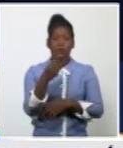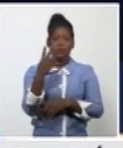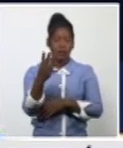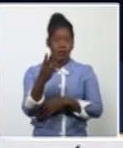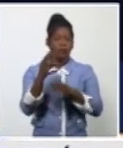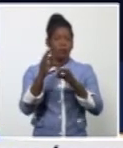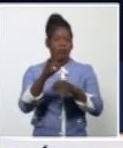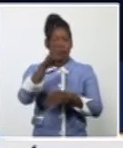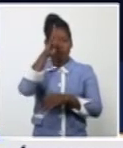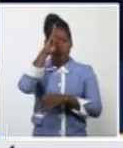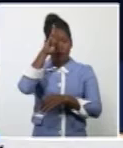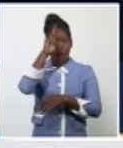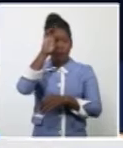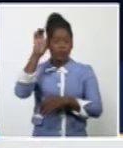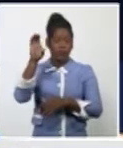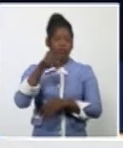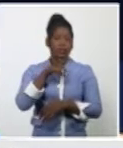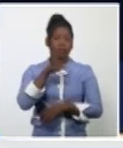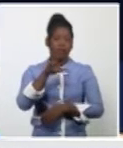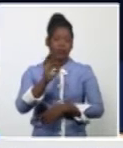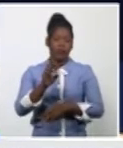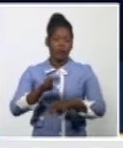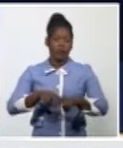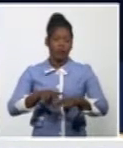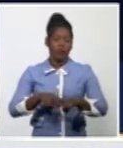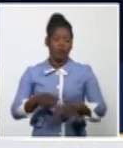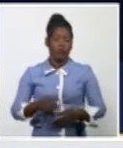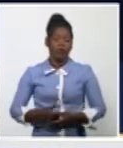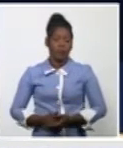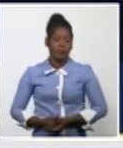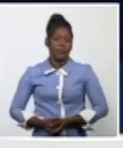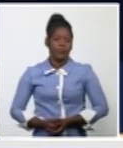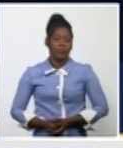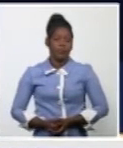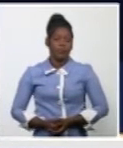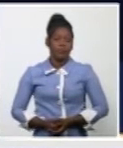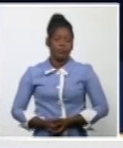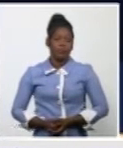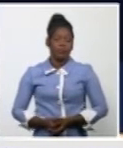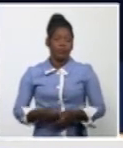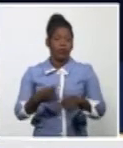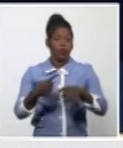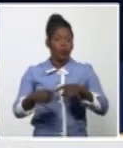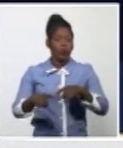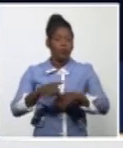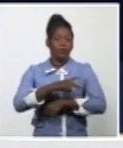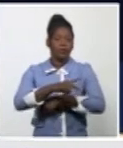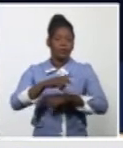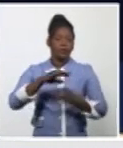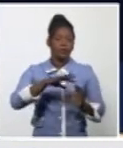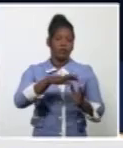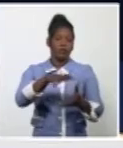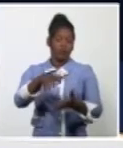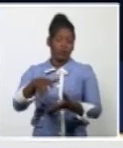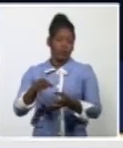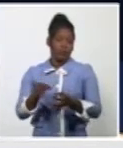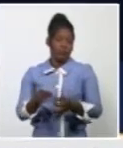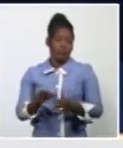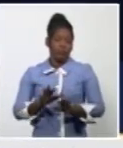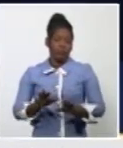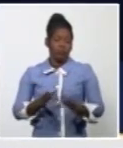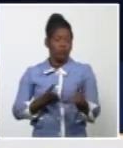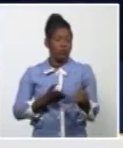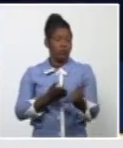in serious condition. Now turning to the situation in the world, the